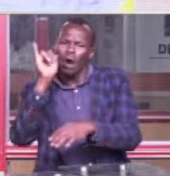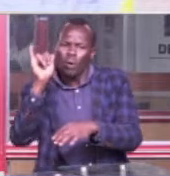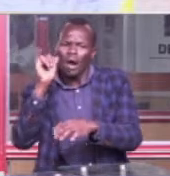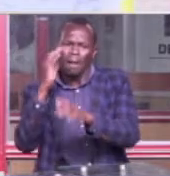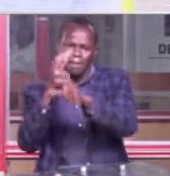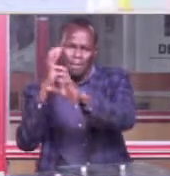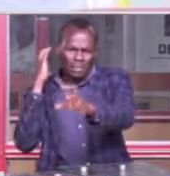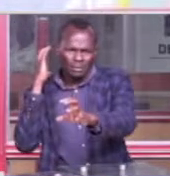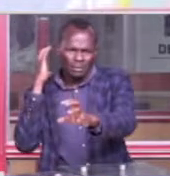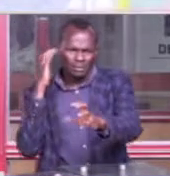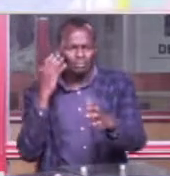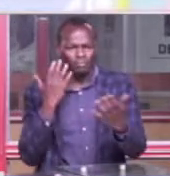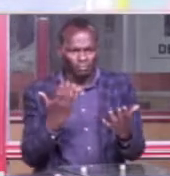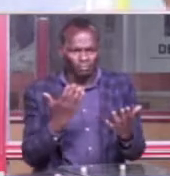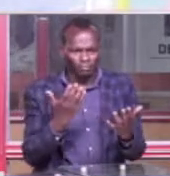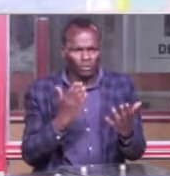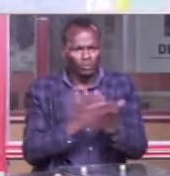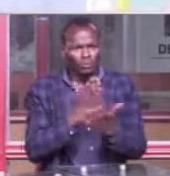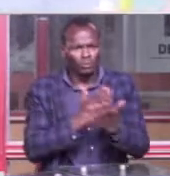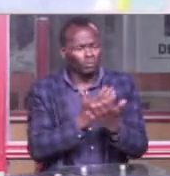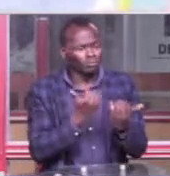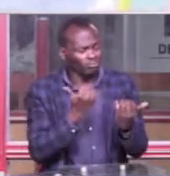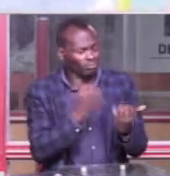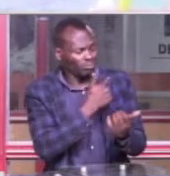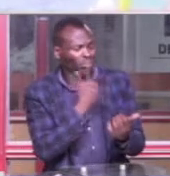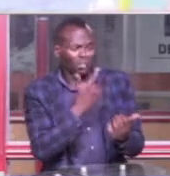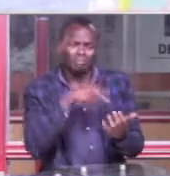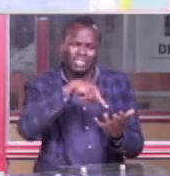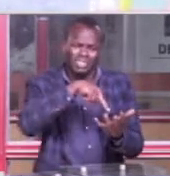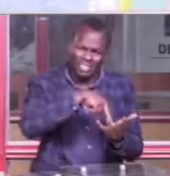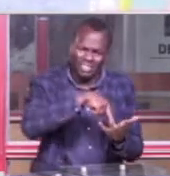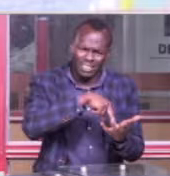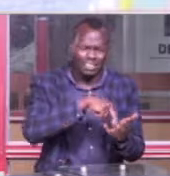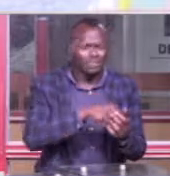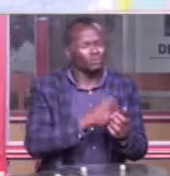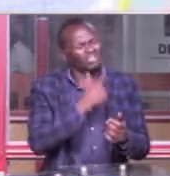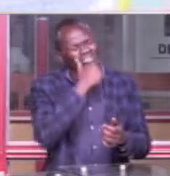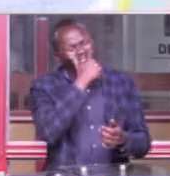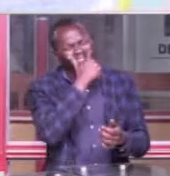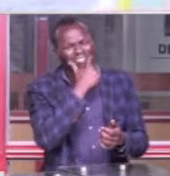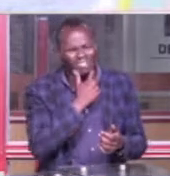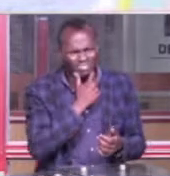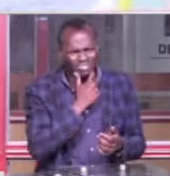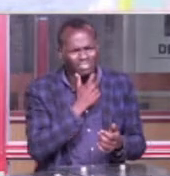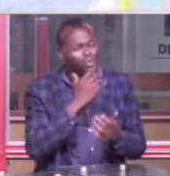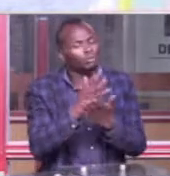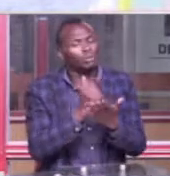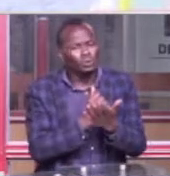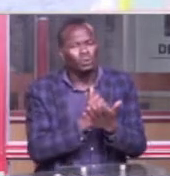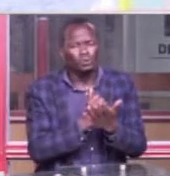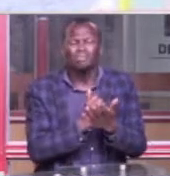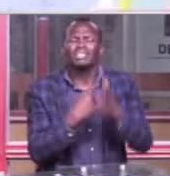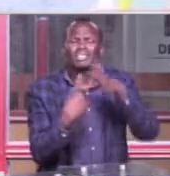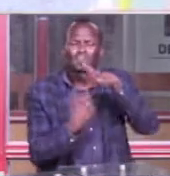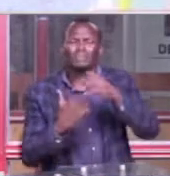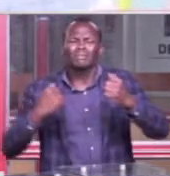I'm standing here with a heavy heart because of the enormous and the serious accidents, fatal accidents that